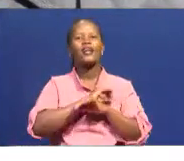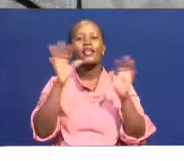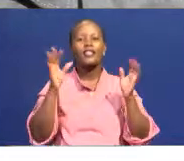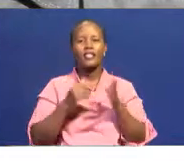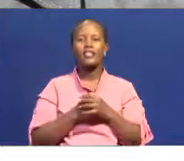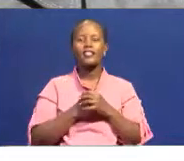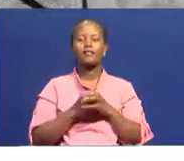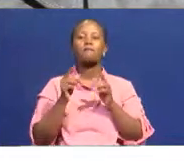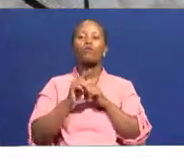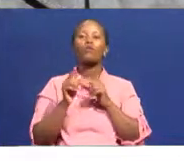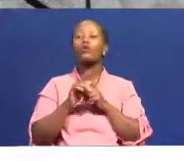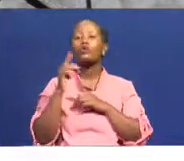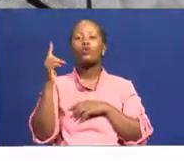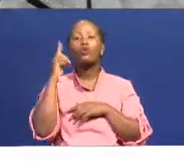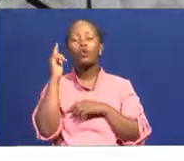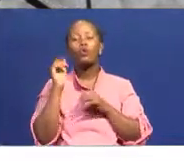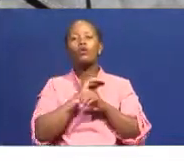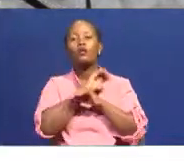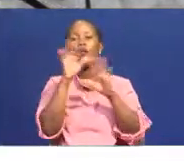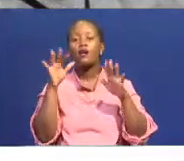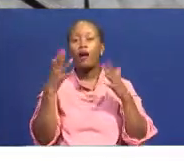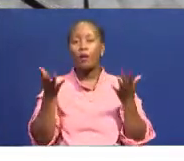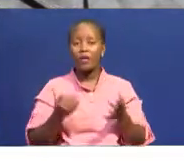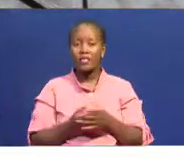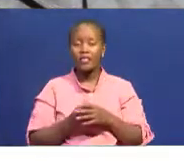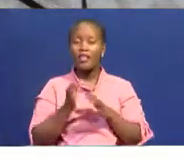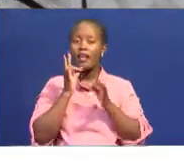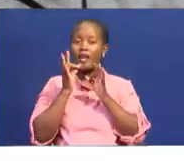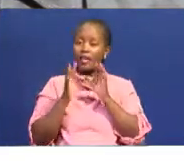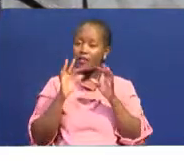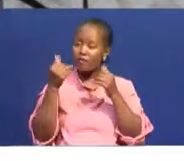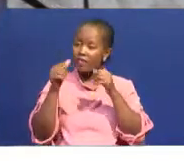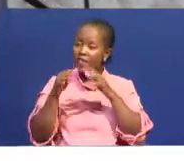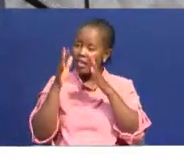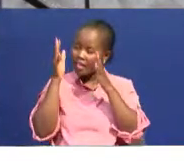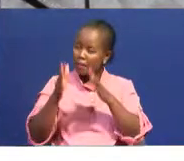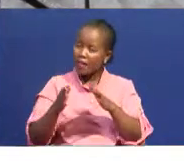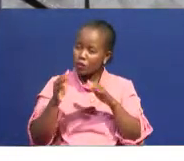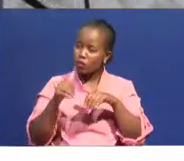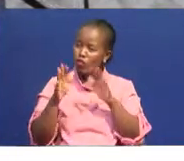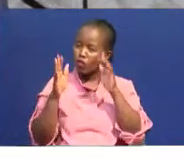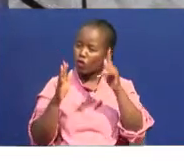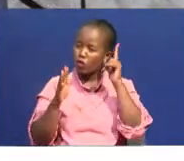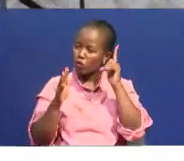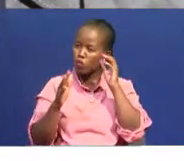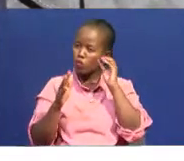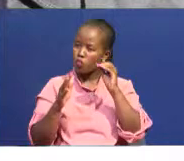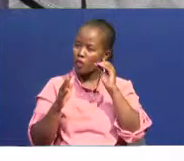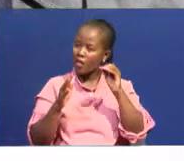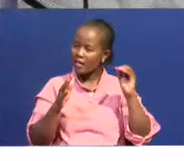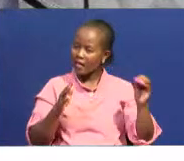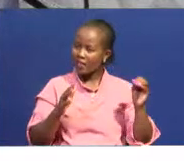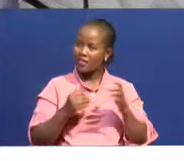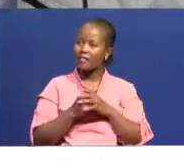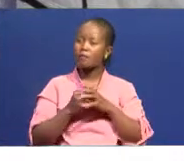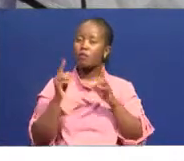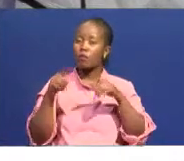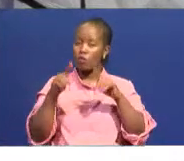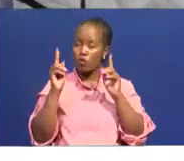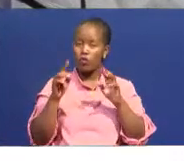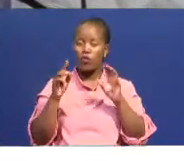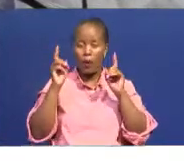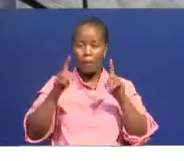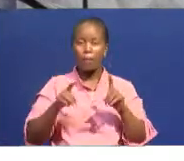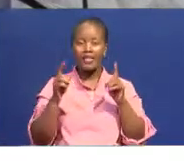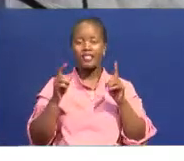Na sheria inasema, if anyone breaches the law, you shall be committed to